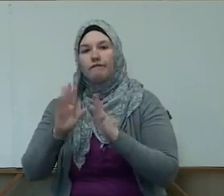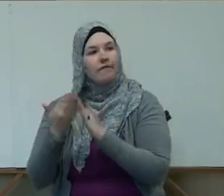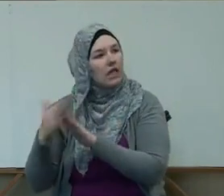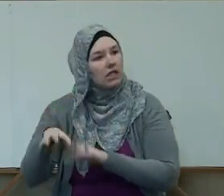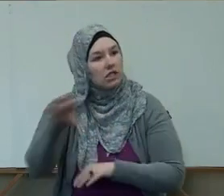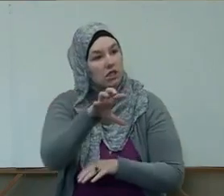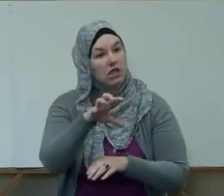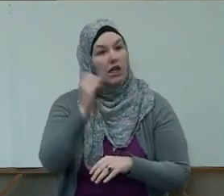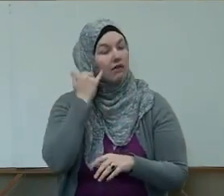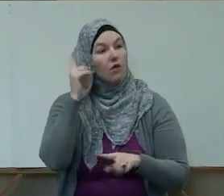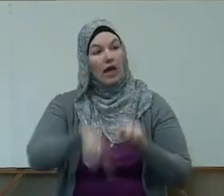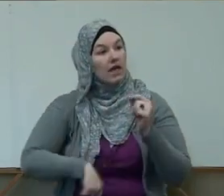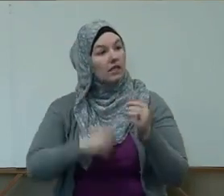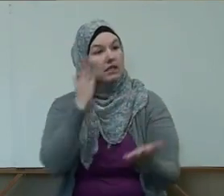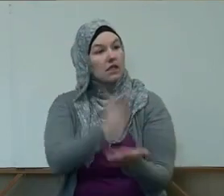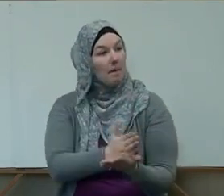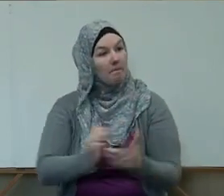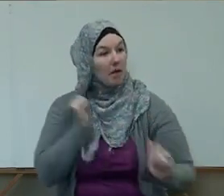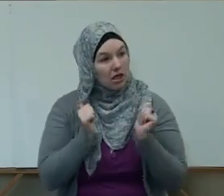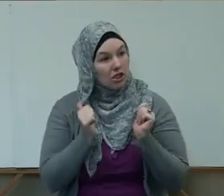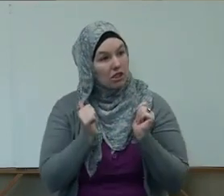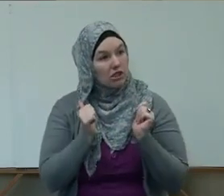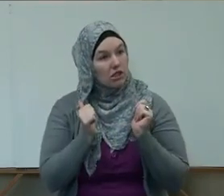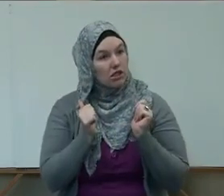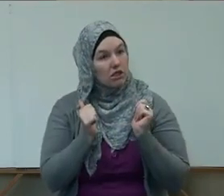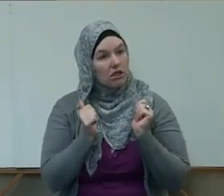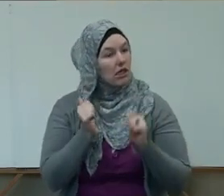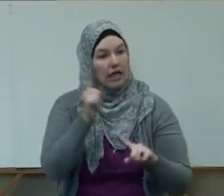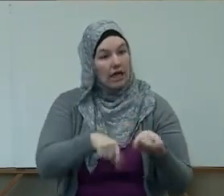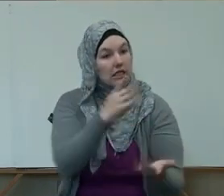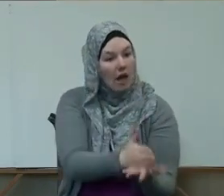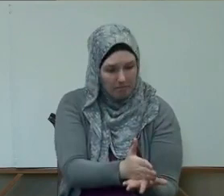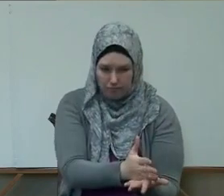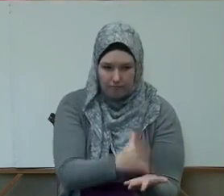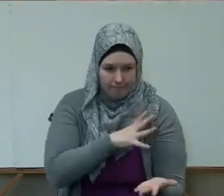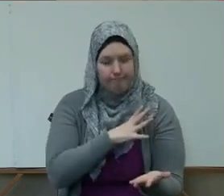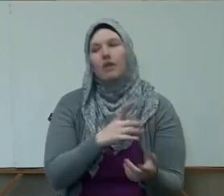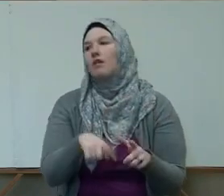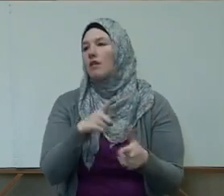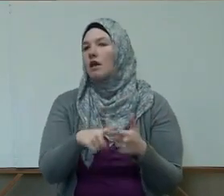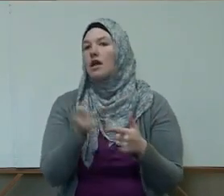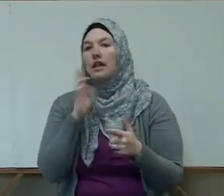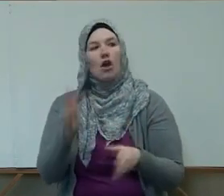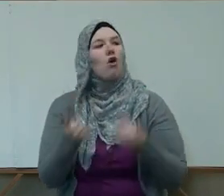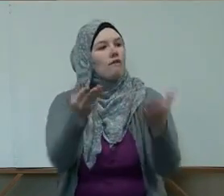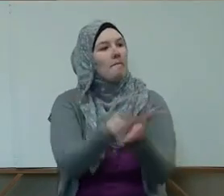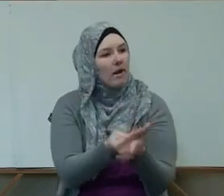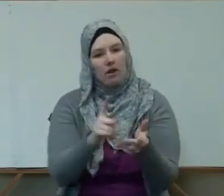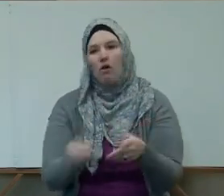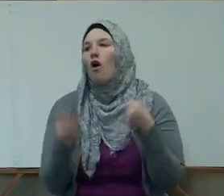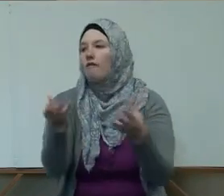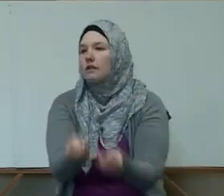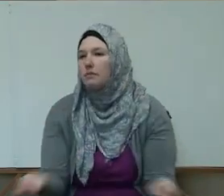So if they can stop aggression, they should. If they can offer relief materials, they should. If they can offer money, they